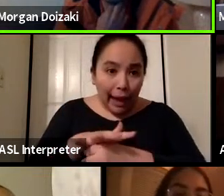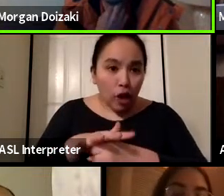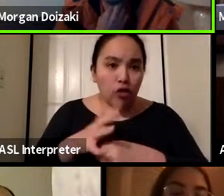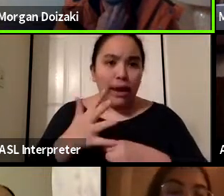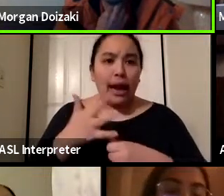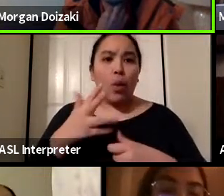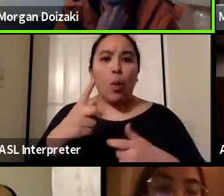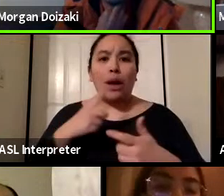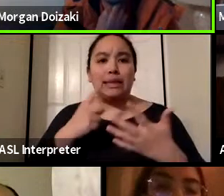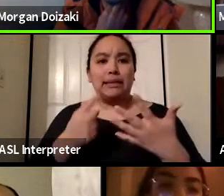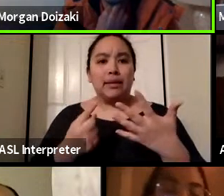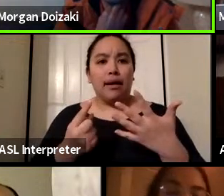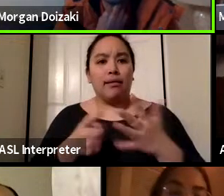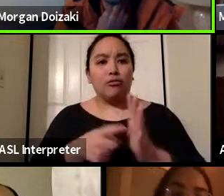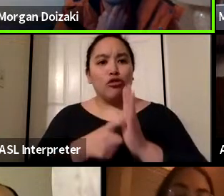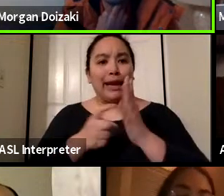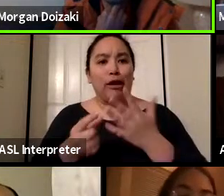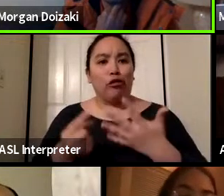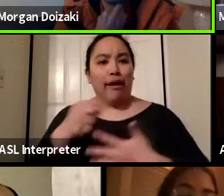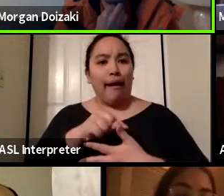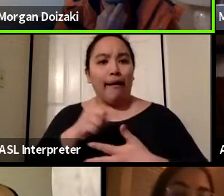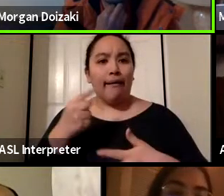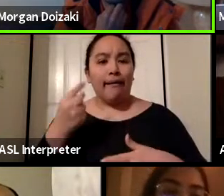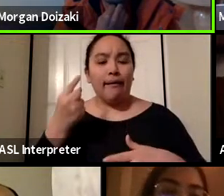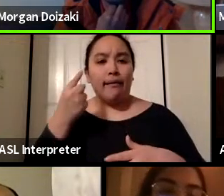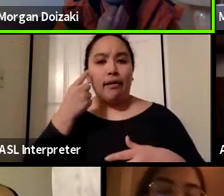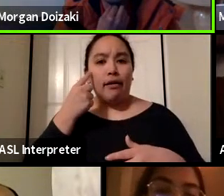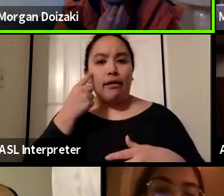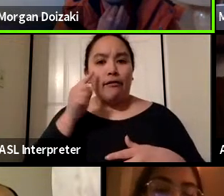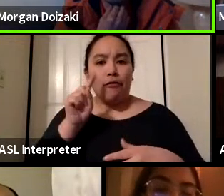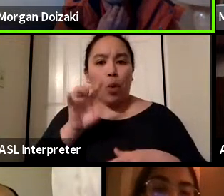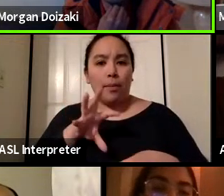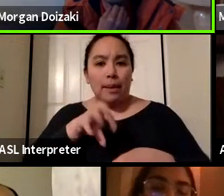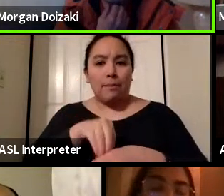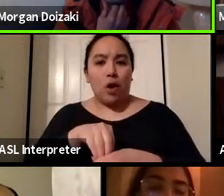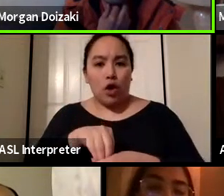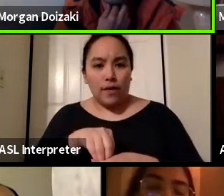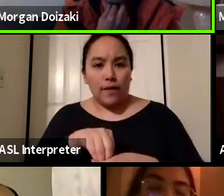the criteria to be part of the